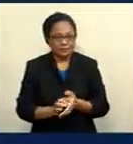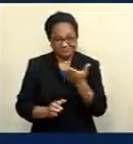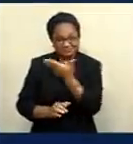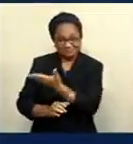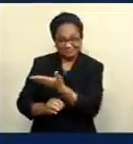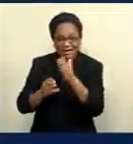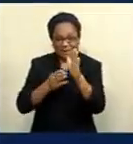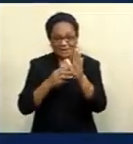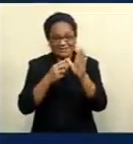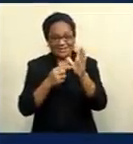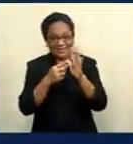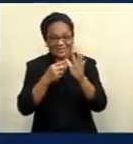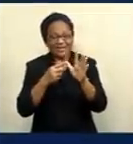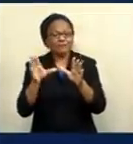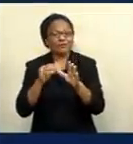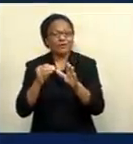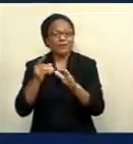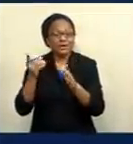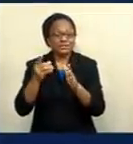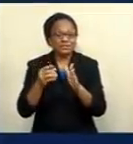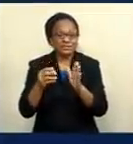closest to my PB at the moment.